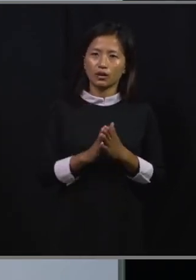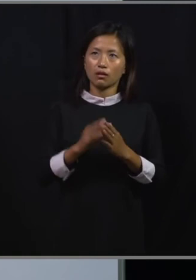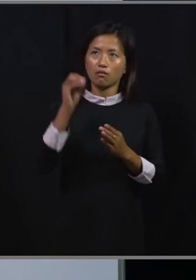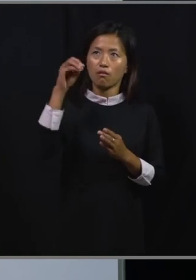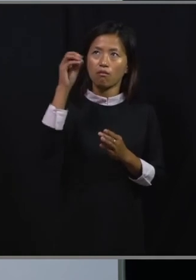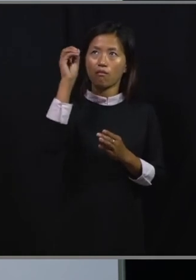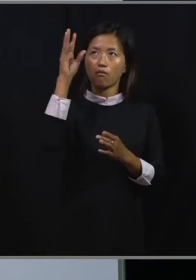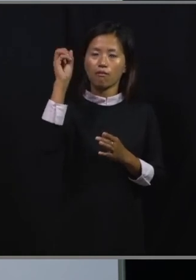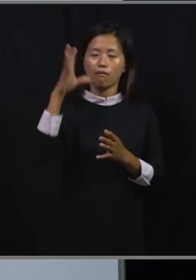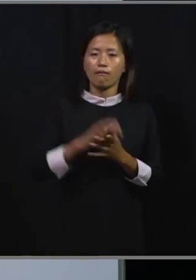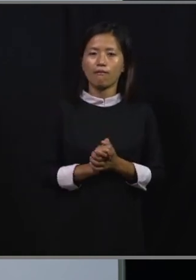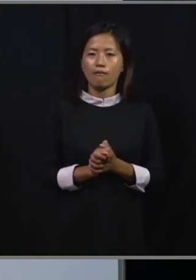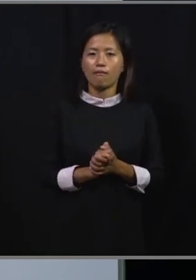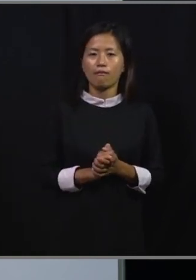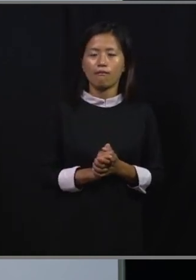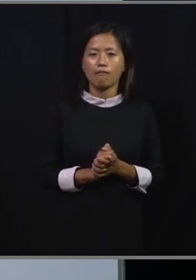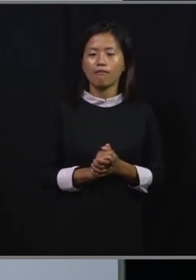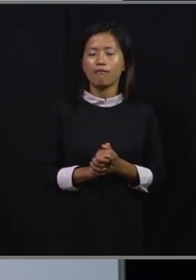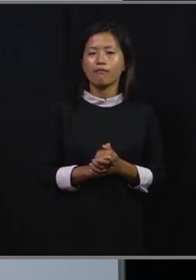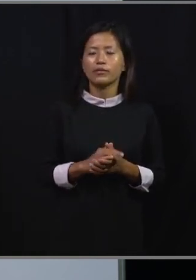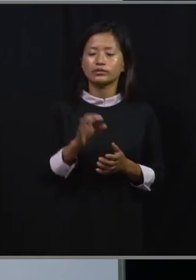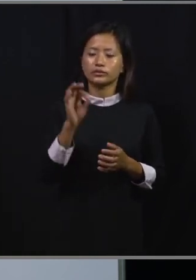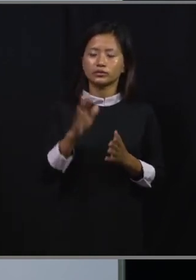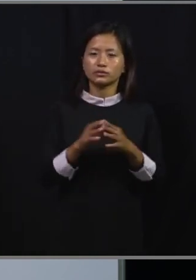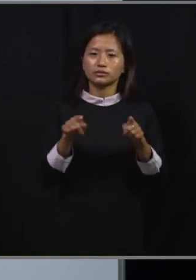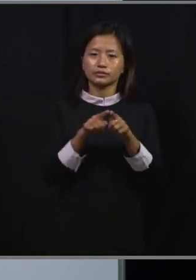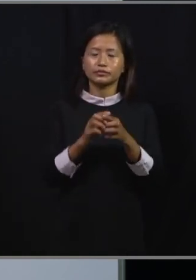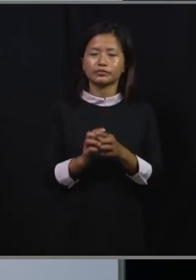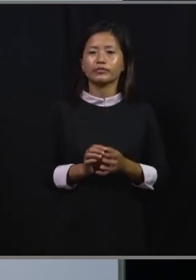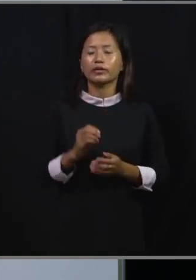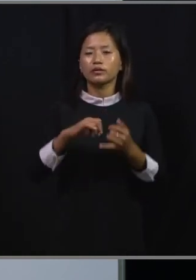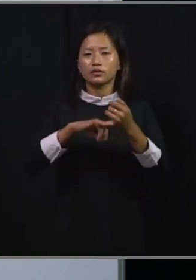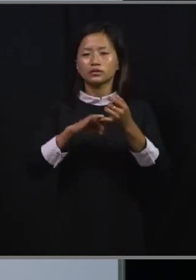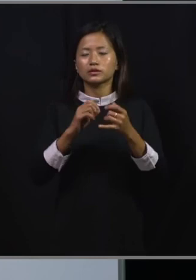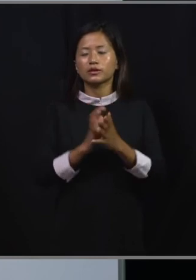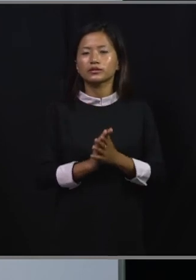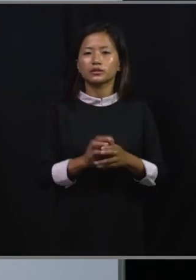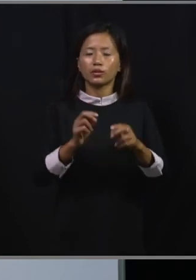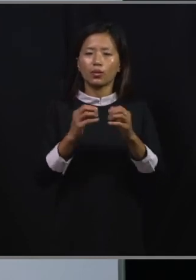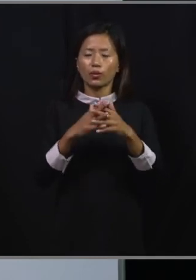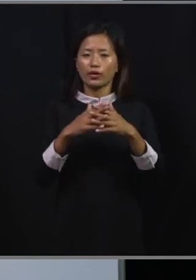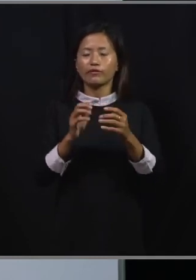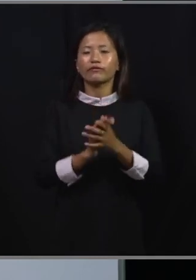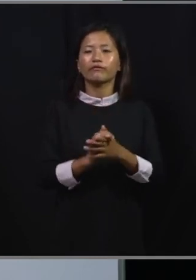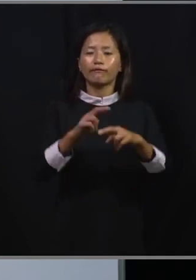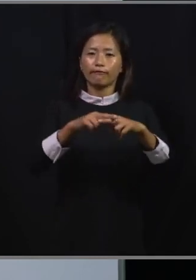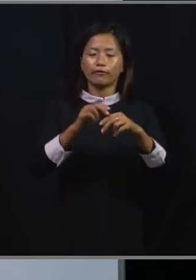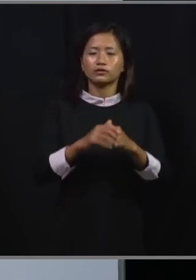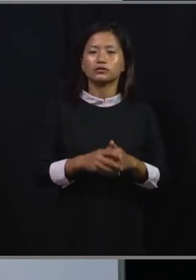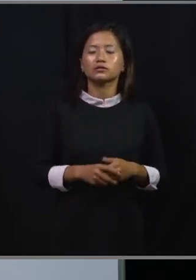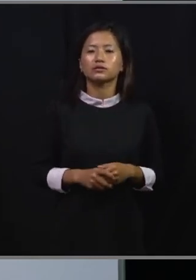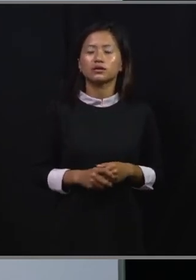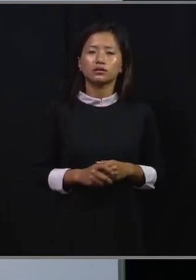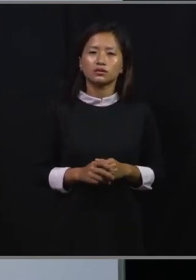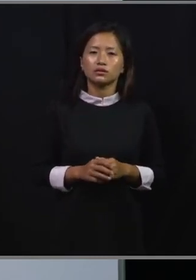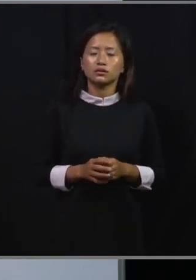we take the point source, we will get the spherical wavefront. So, you can write the wavefront produced by the point source is called what? Spherical